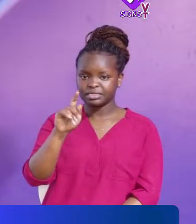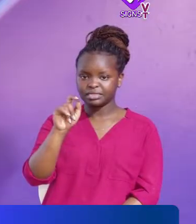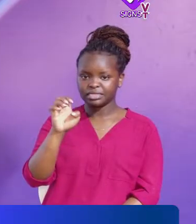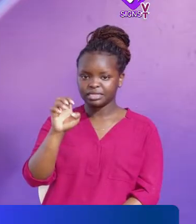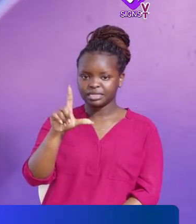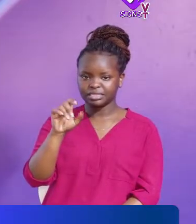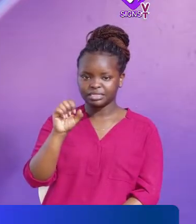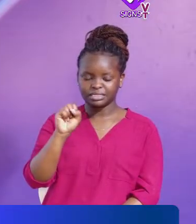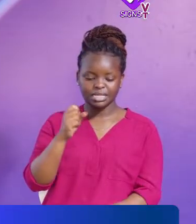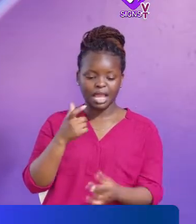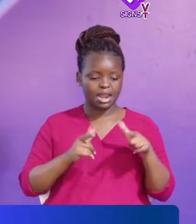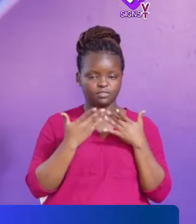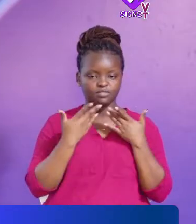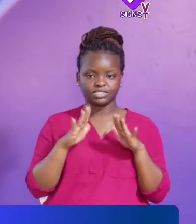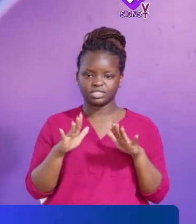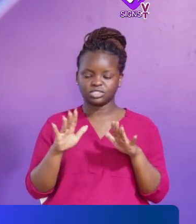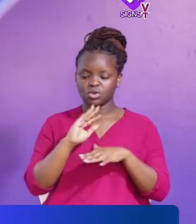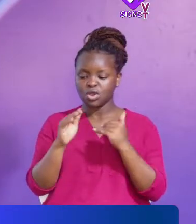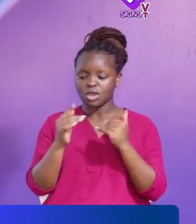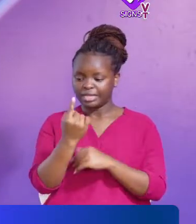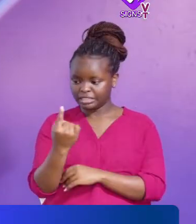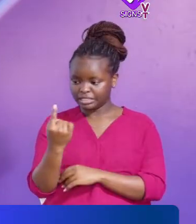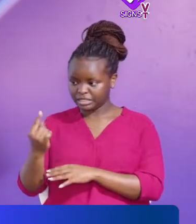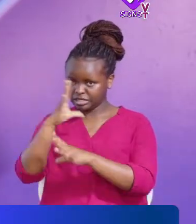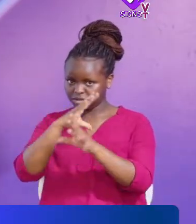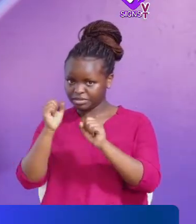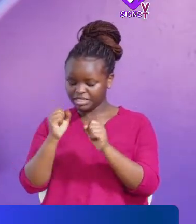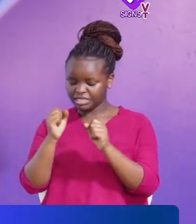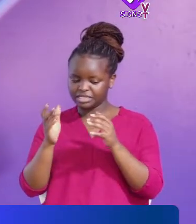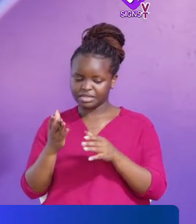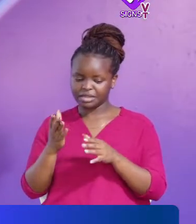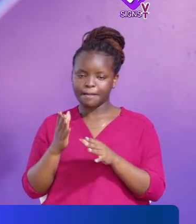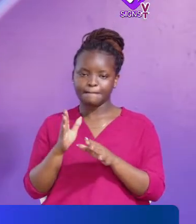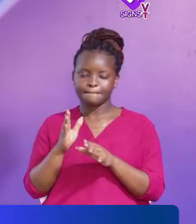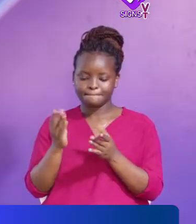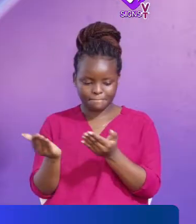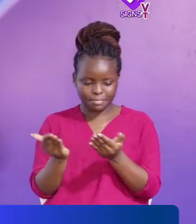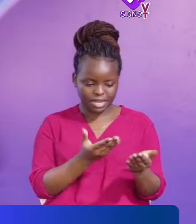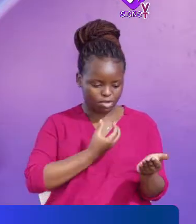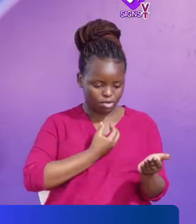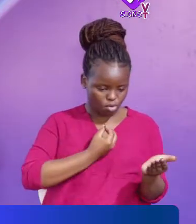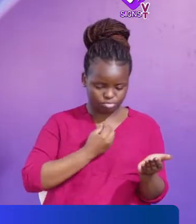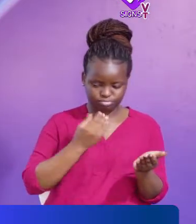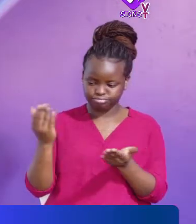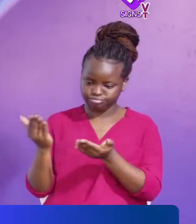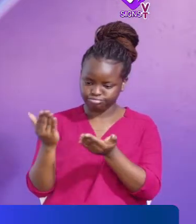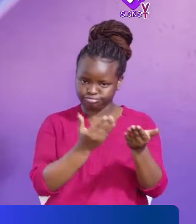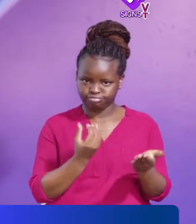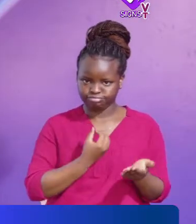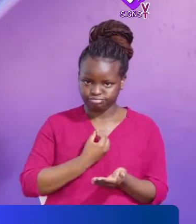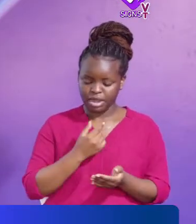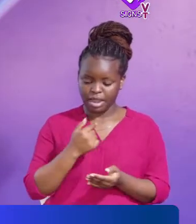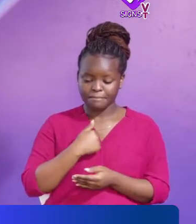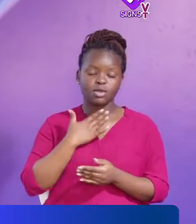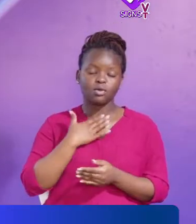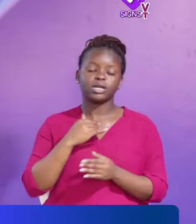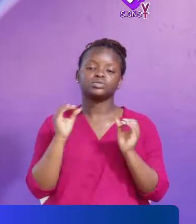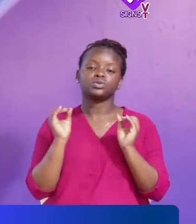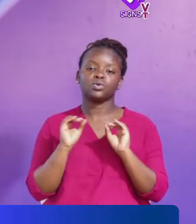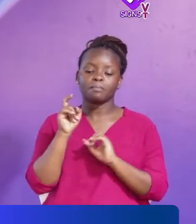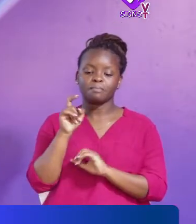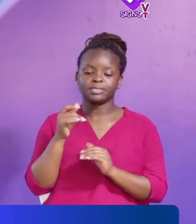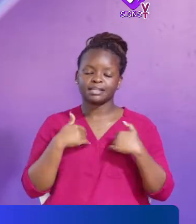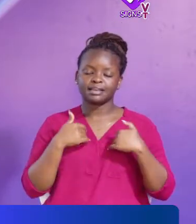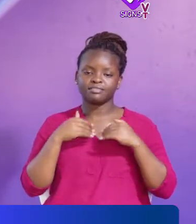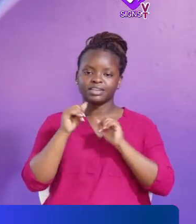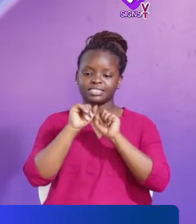Every president comes and brings theirs. Their own. The next one brings their own. Me, I don't want them. We should have a system